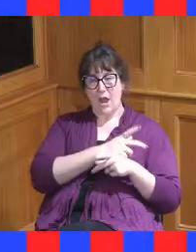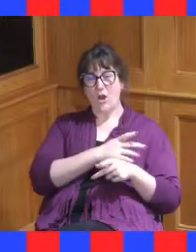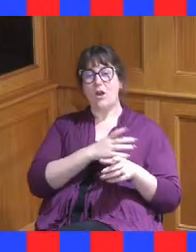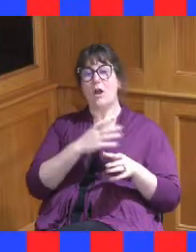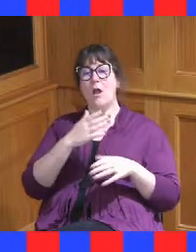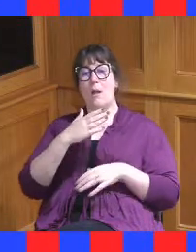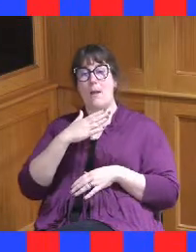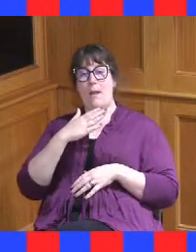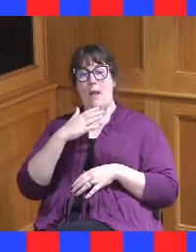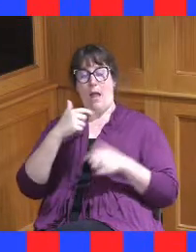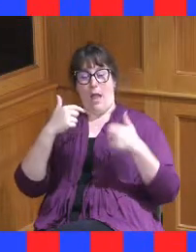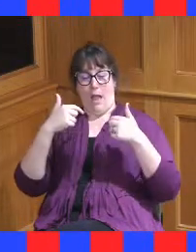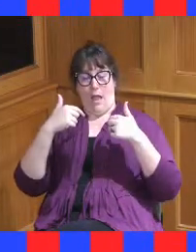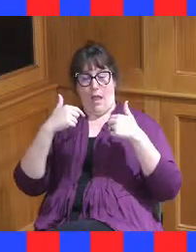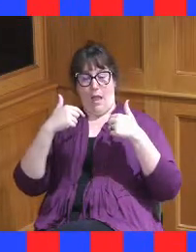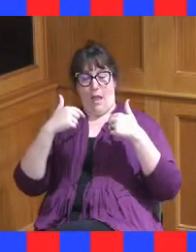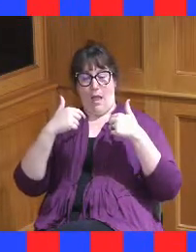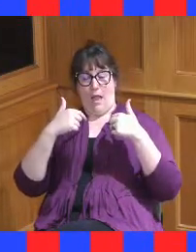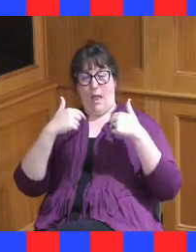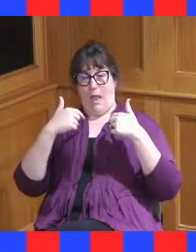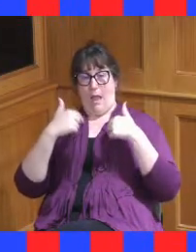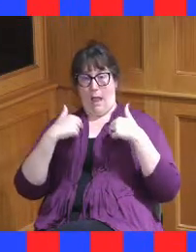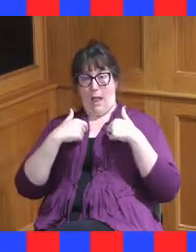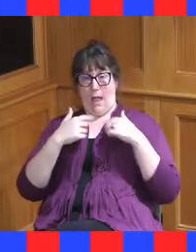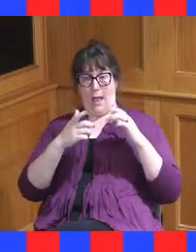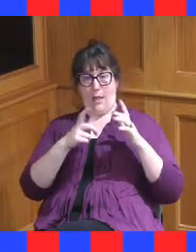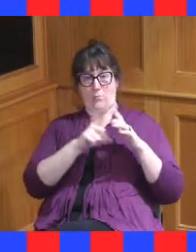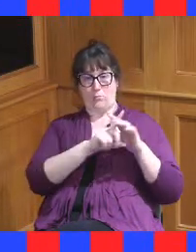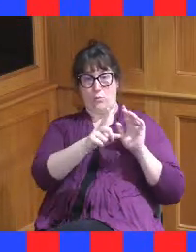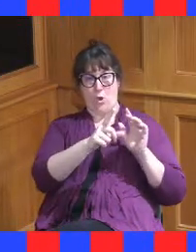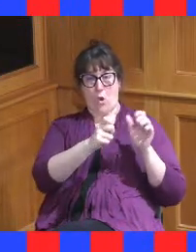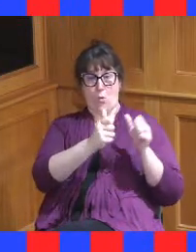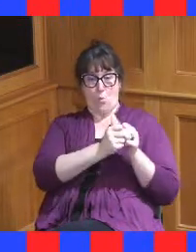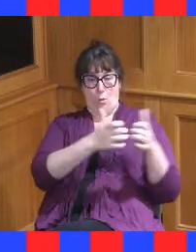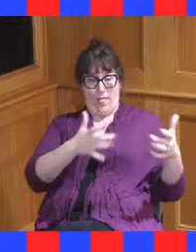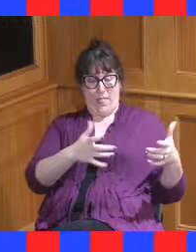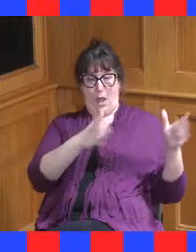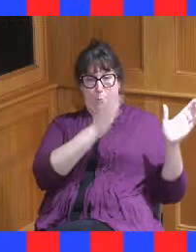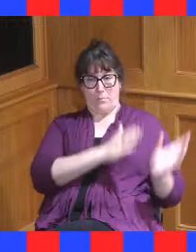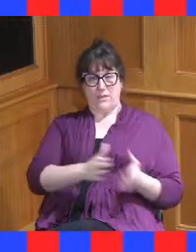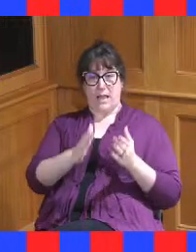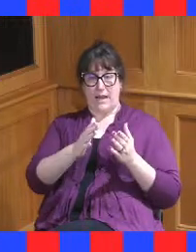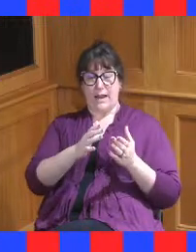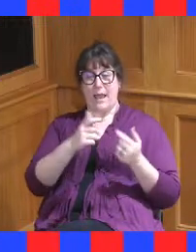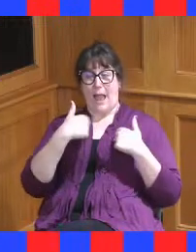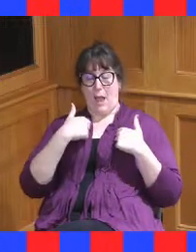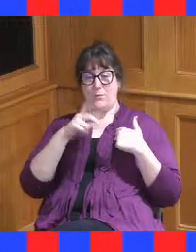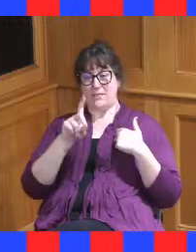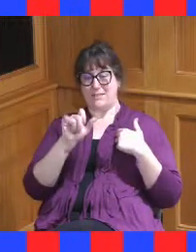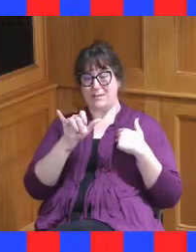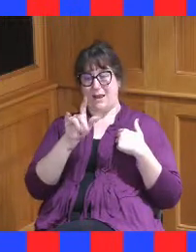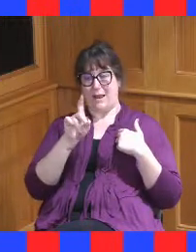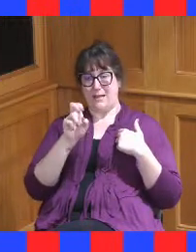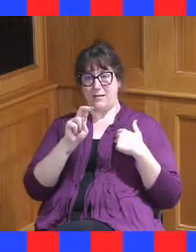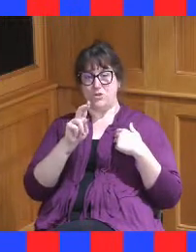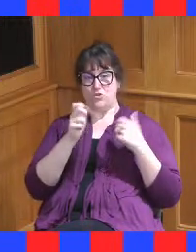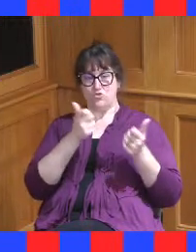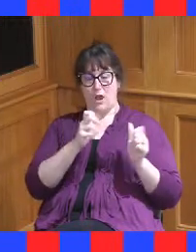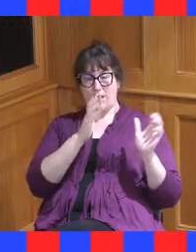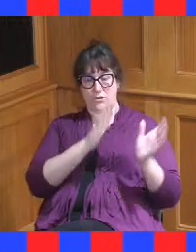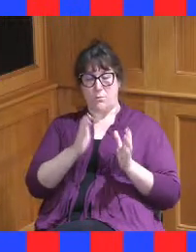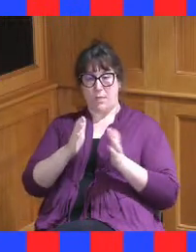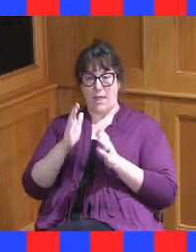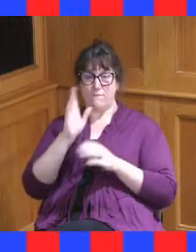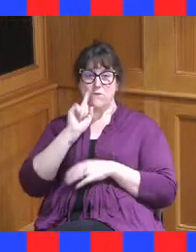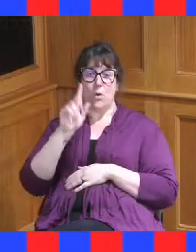emancipation took place without me, without my knowledge, and without any transitional planning while I was in Dayton pursuing higher education. After an episode of homelessness,